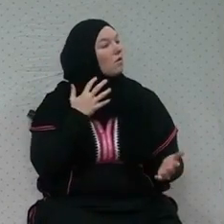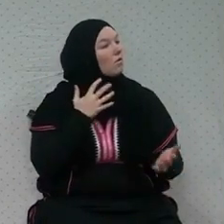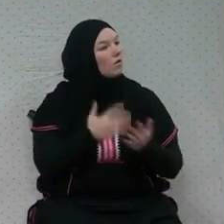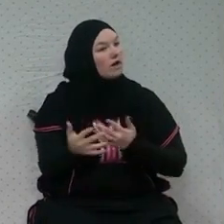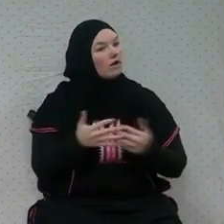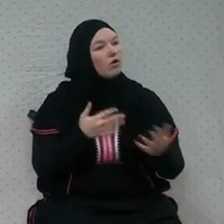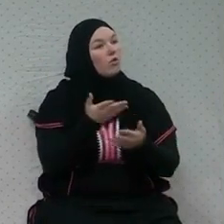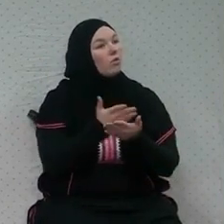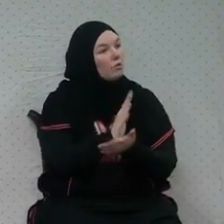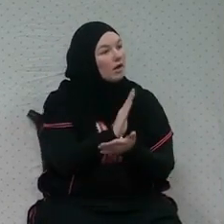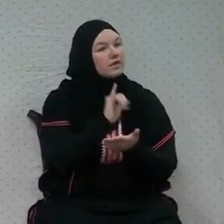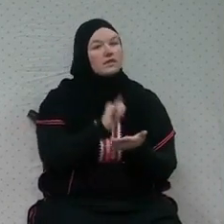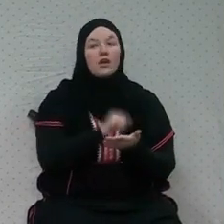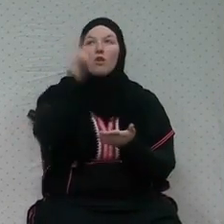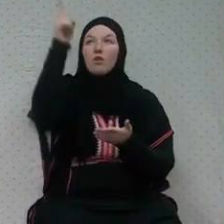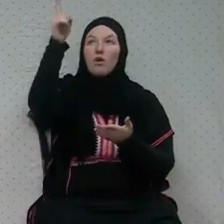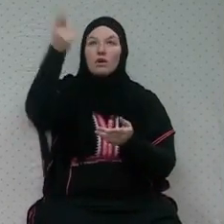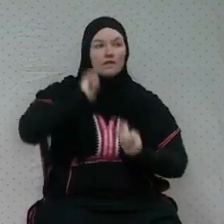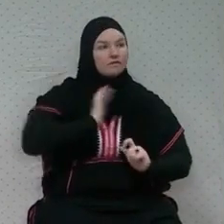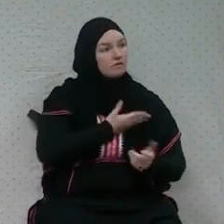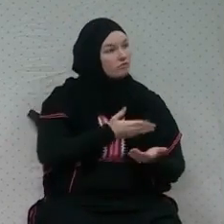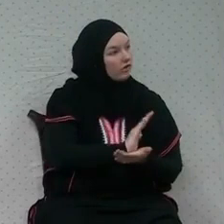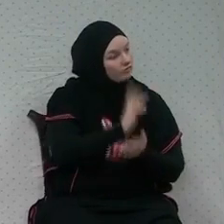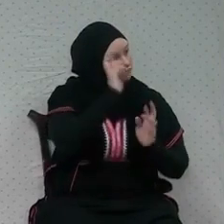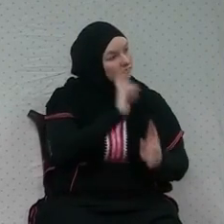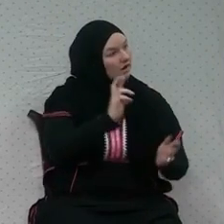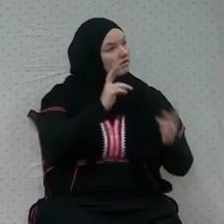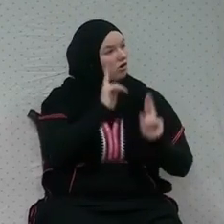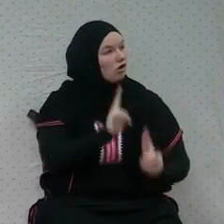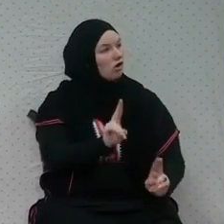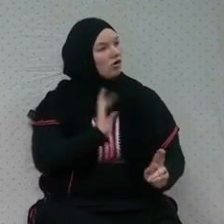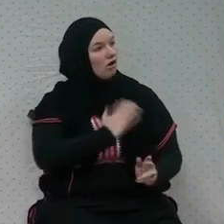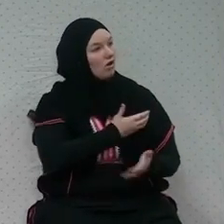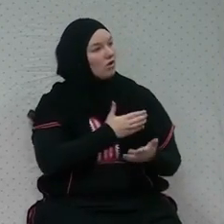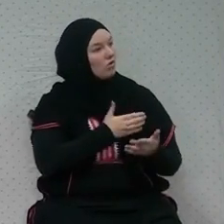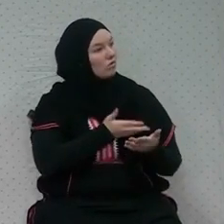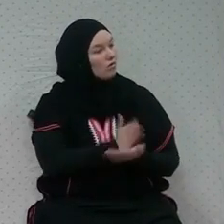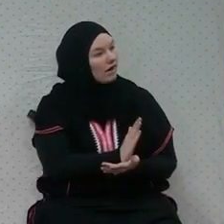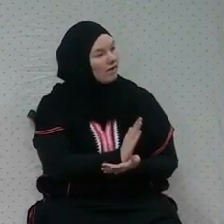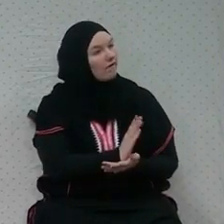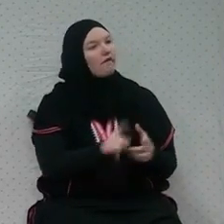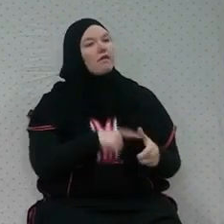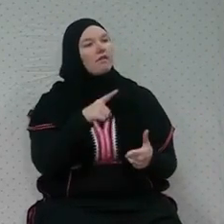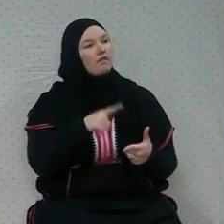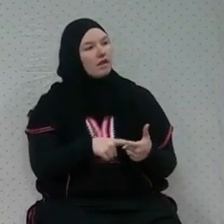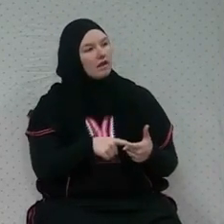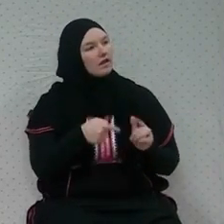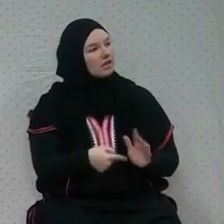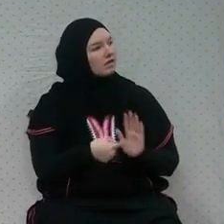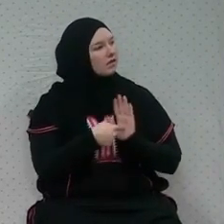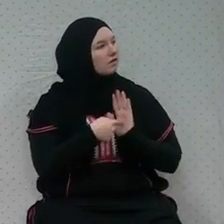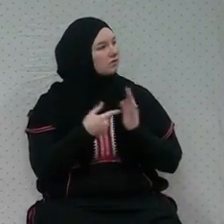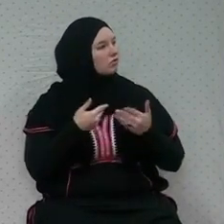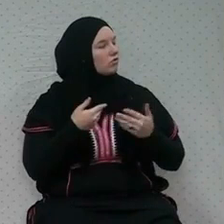Allah expects of us to do, then he has exhibited the taqwa expected of